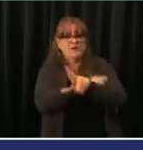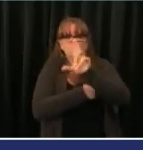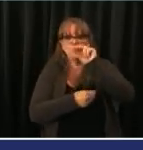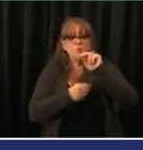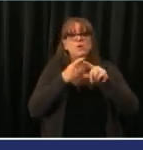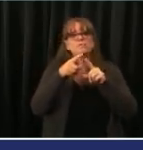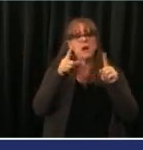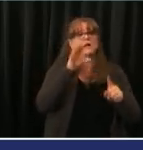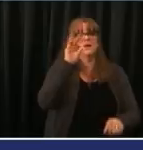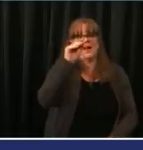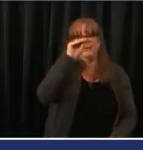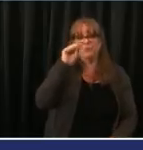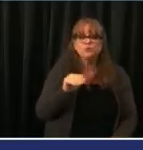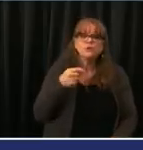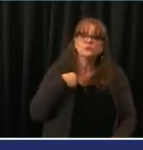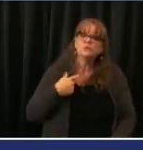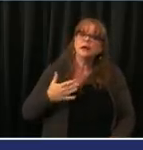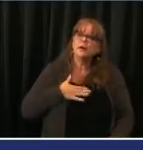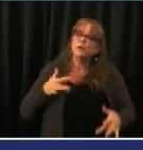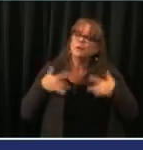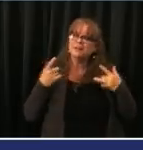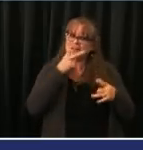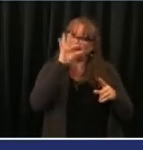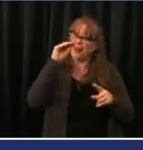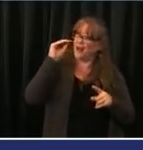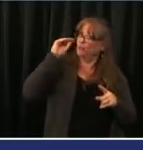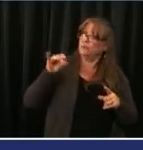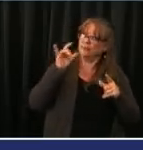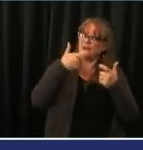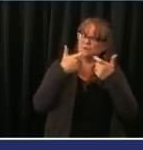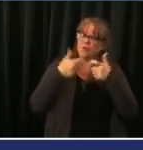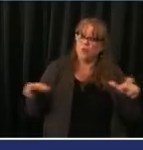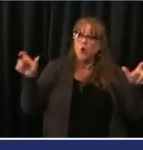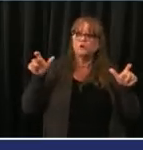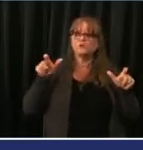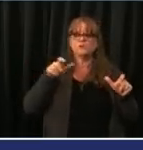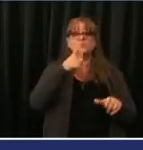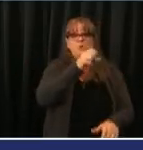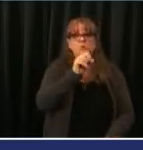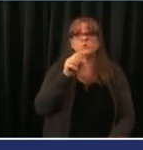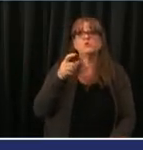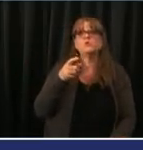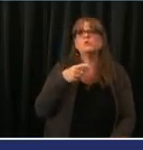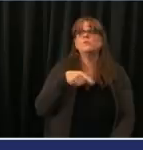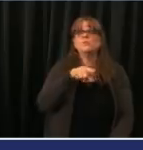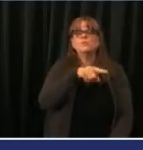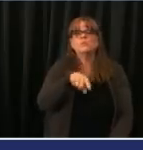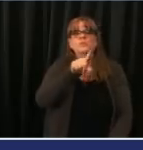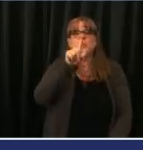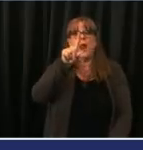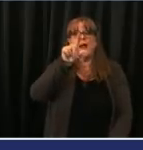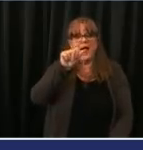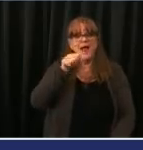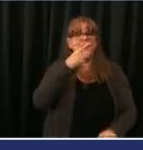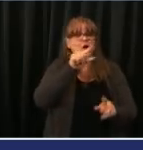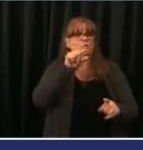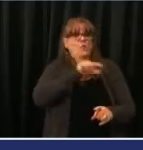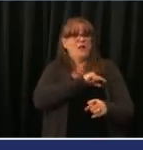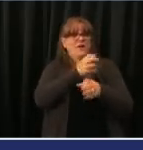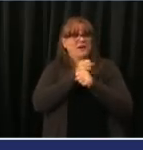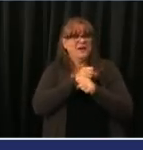want to point out that if you're someone who should have been eligible under 1A and you changed your mind, you still want it, doesn't mean you're out. You can still get it. If that 90% increases